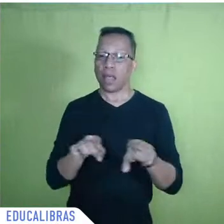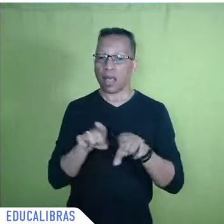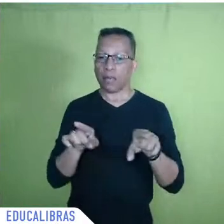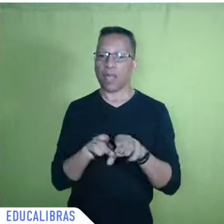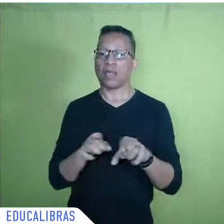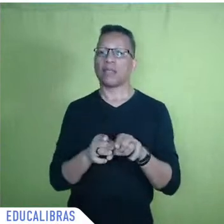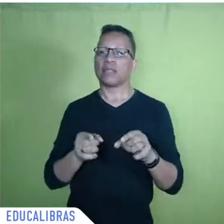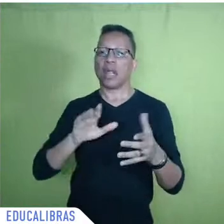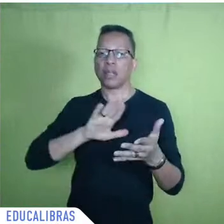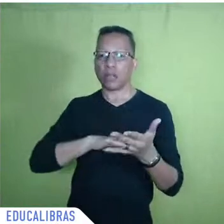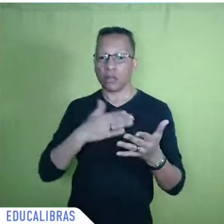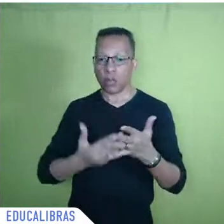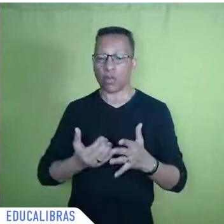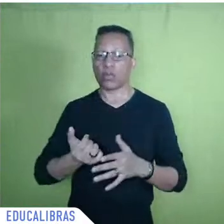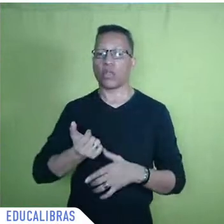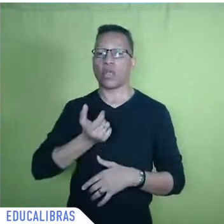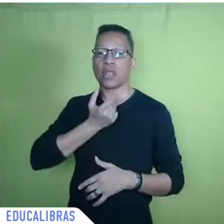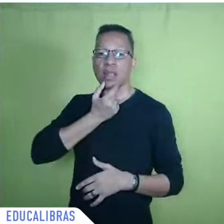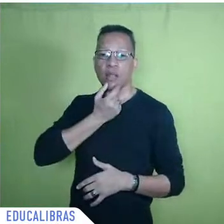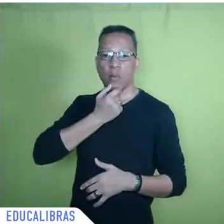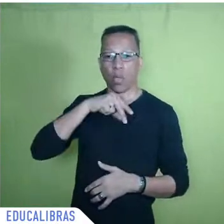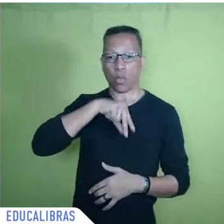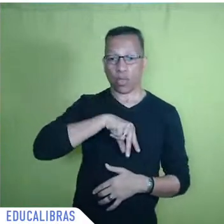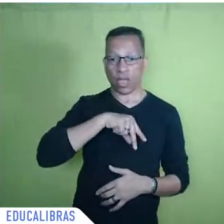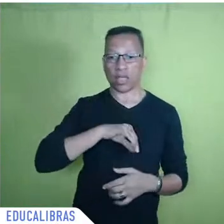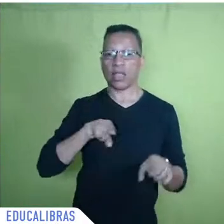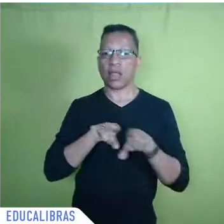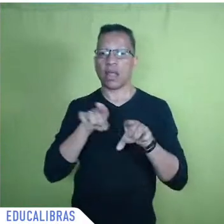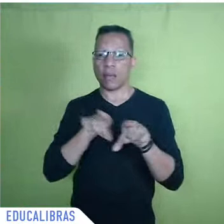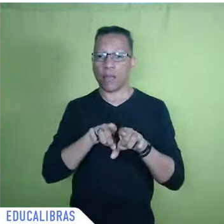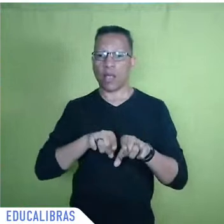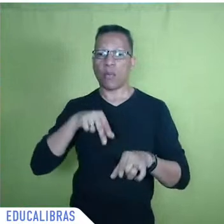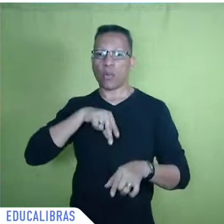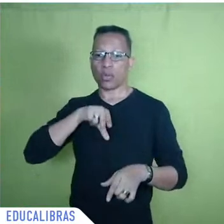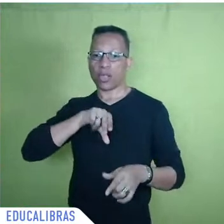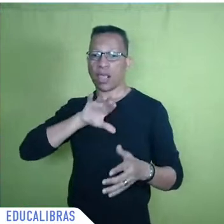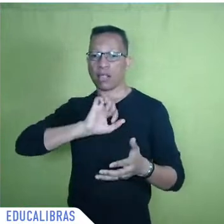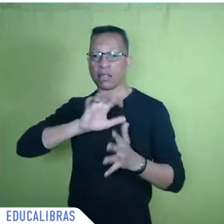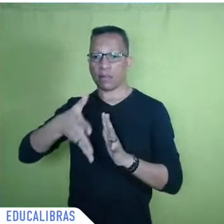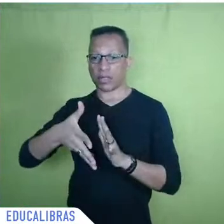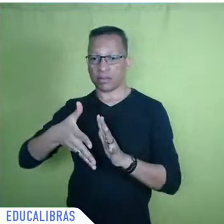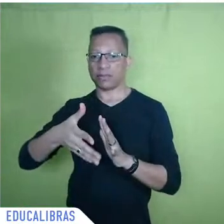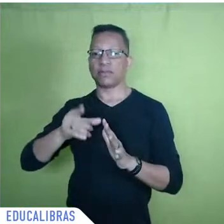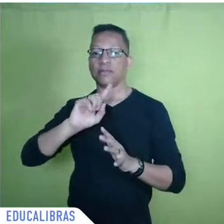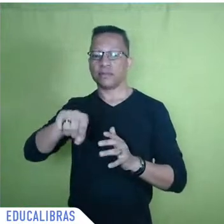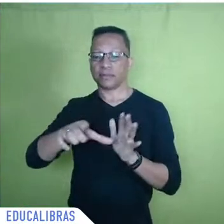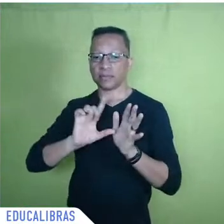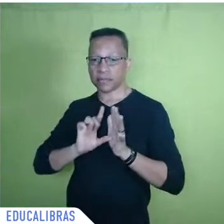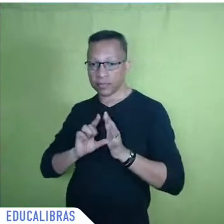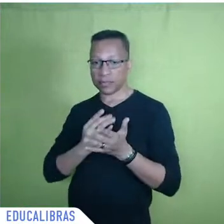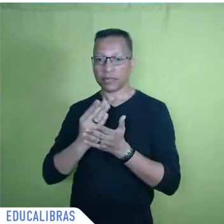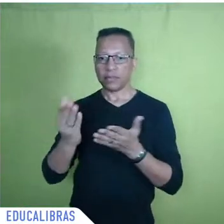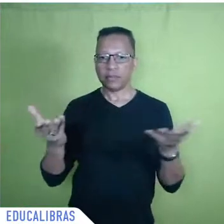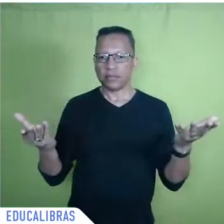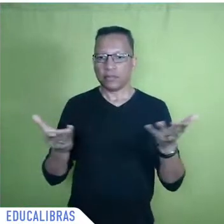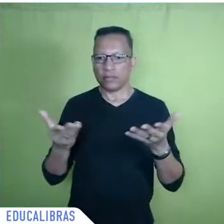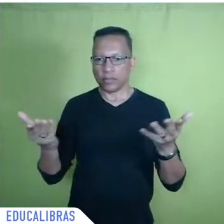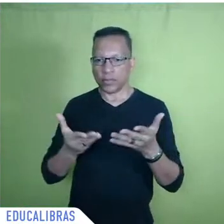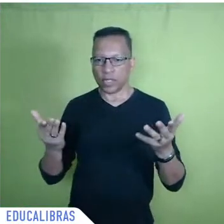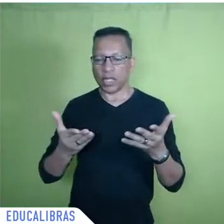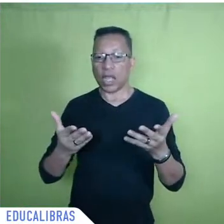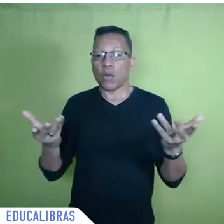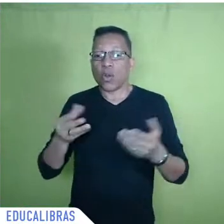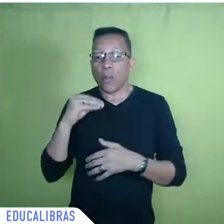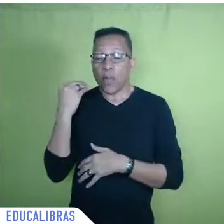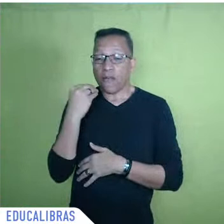event online with simultaneous interpreting into English, Portuguese, and Brazilian Sign Language. Before we